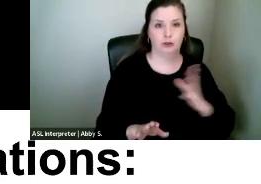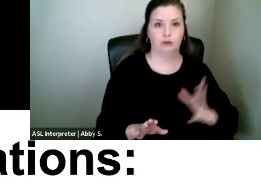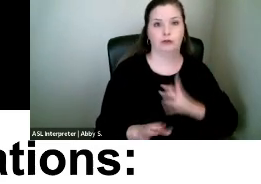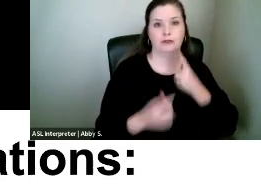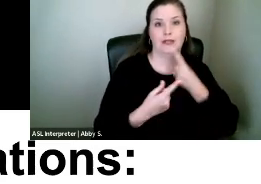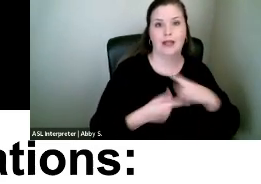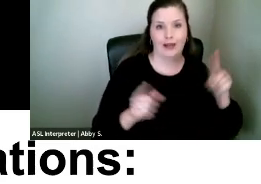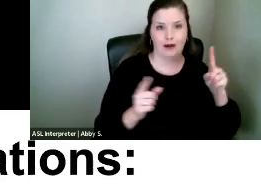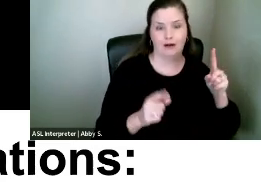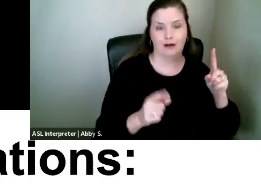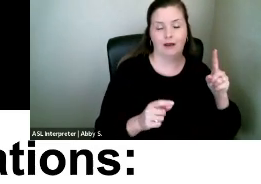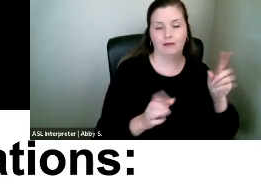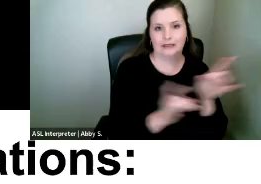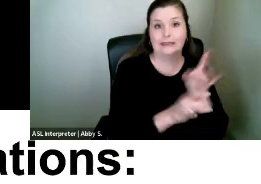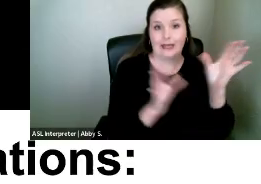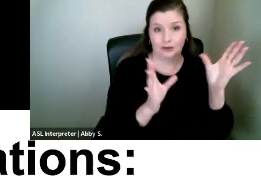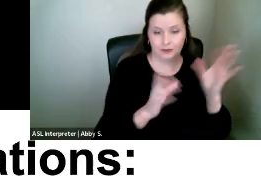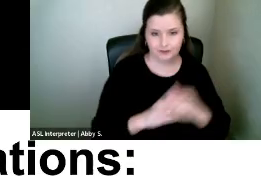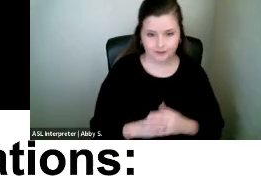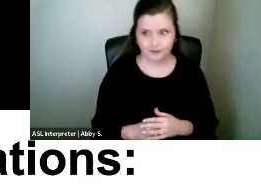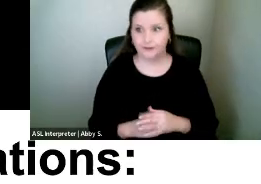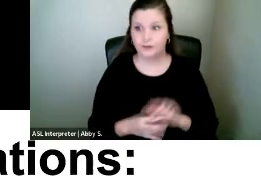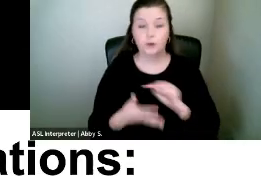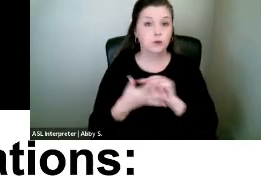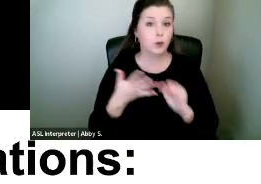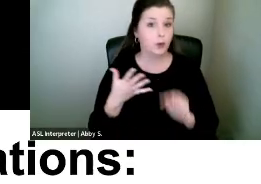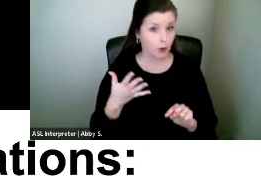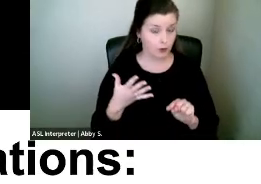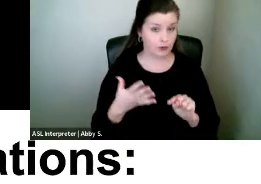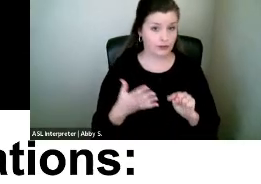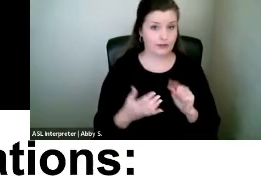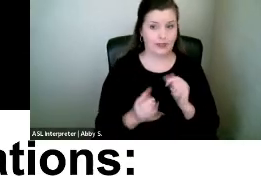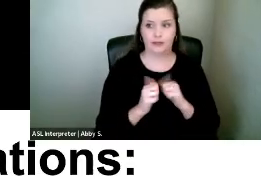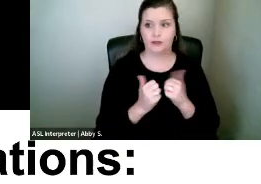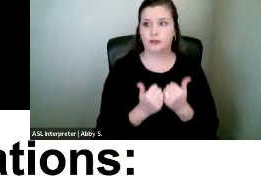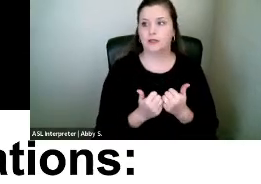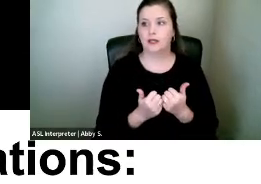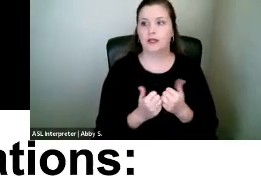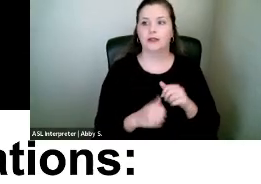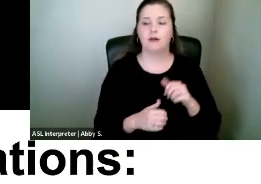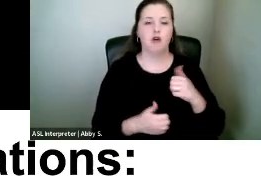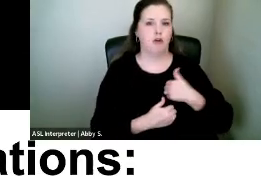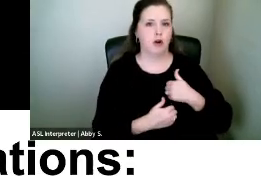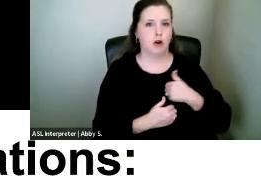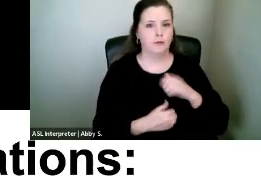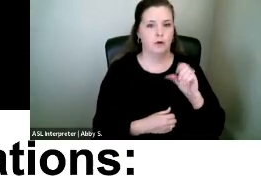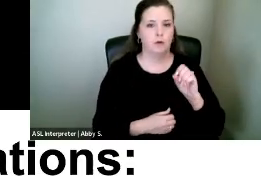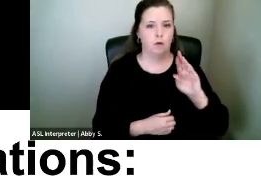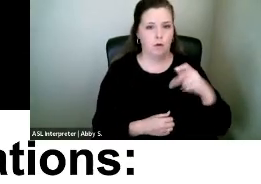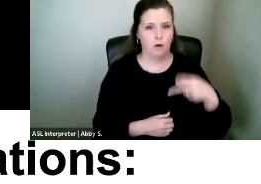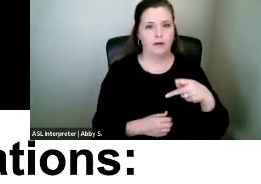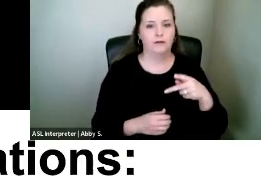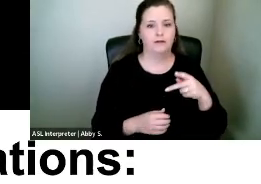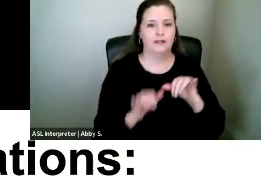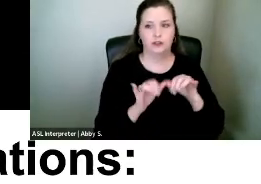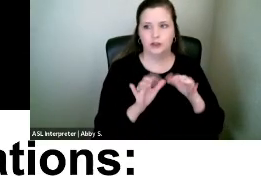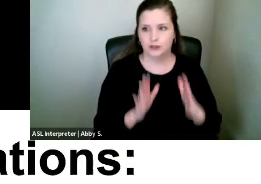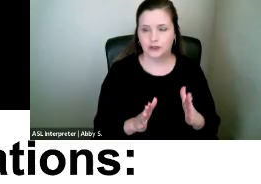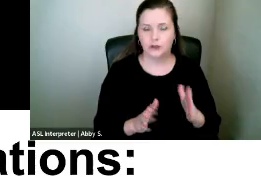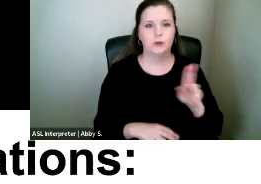declared. So those agencies would include the Army Corps of Engineers, the U.S. Department of Agriculture, Health